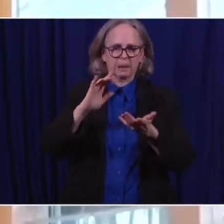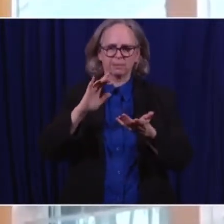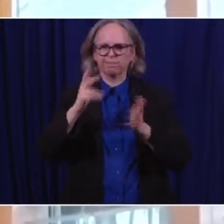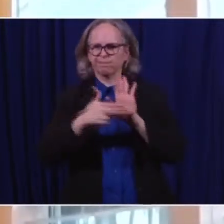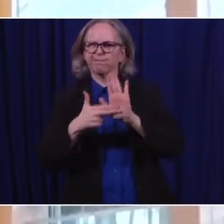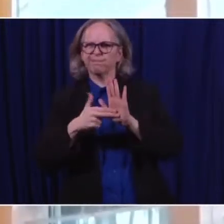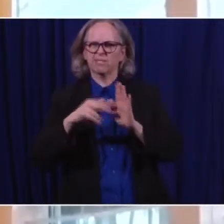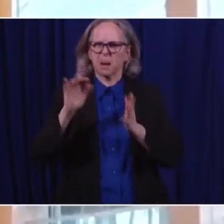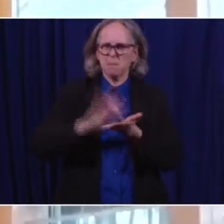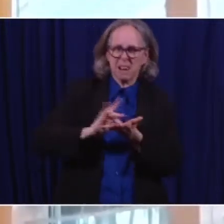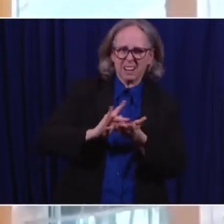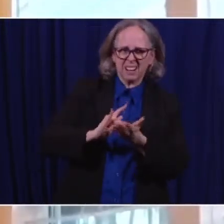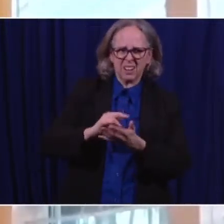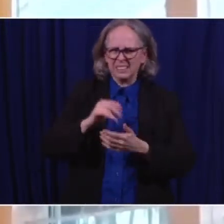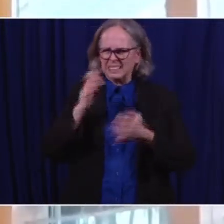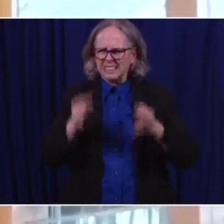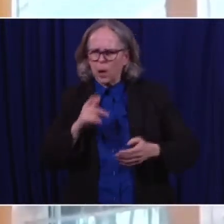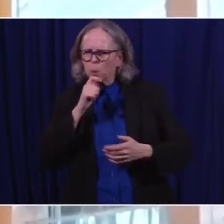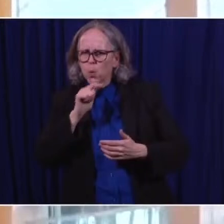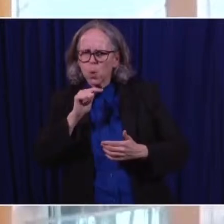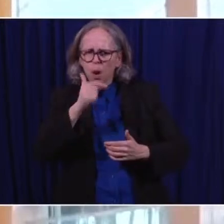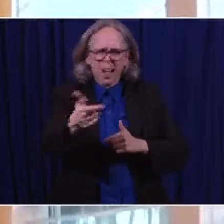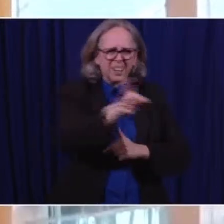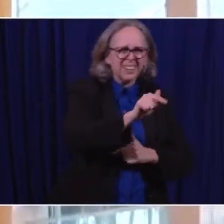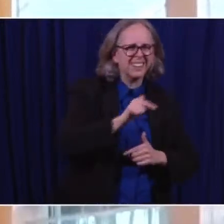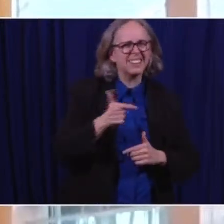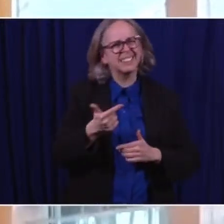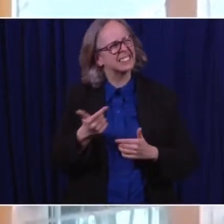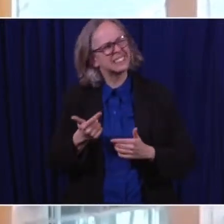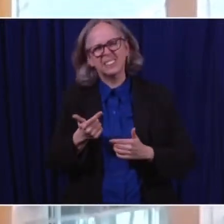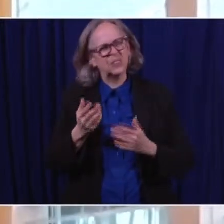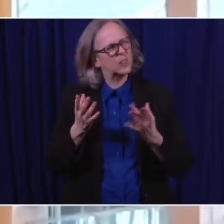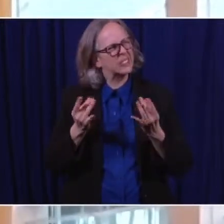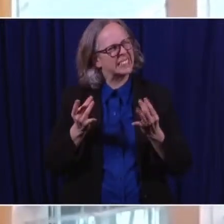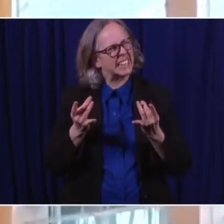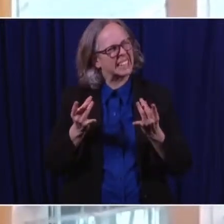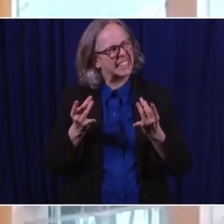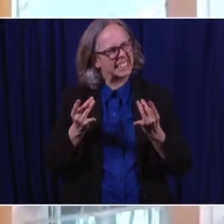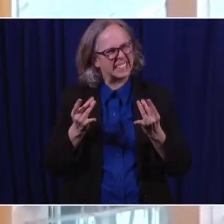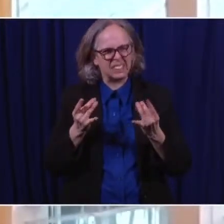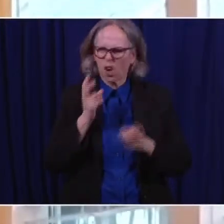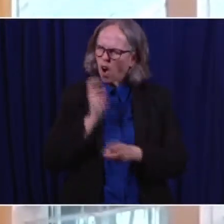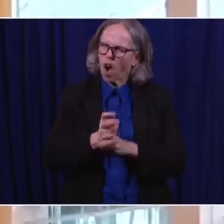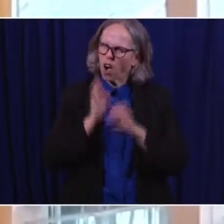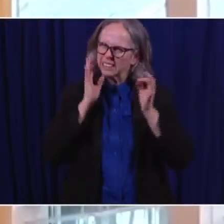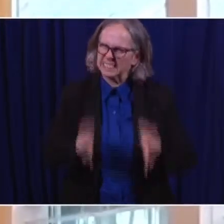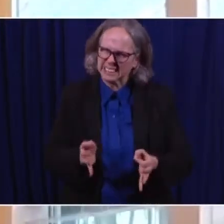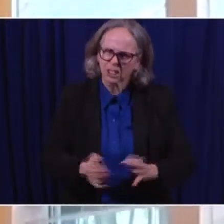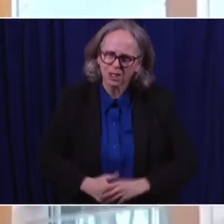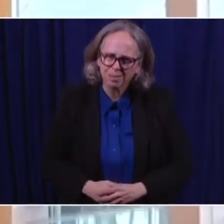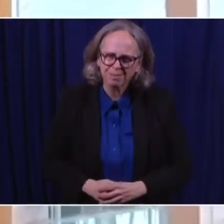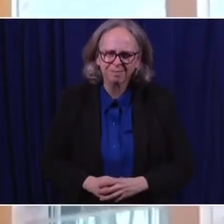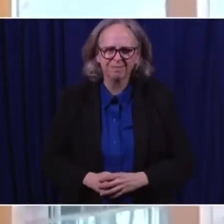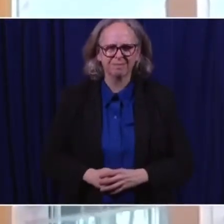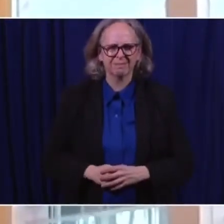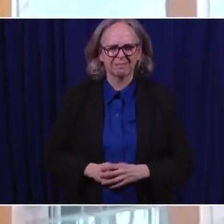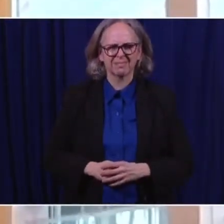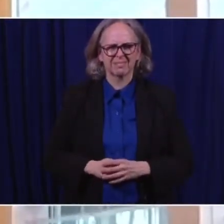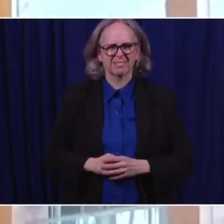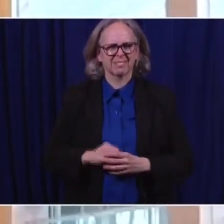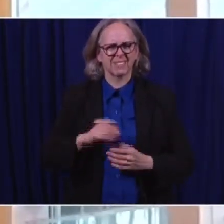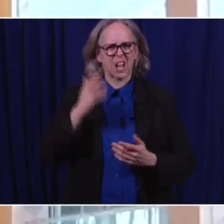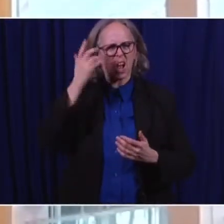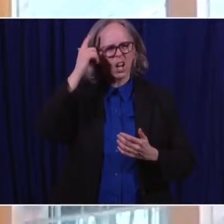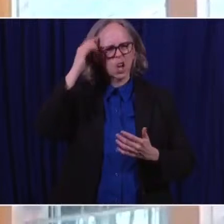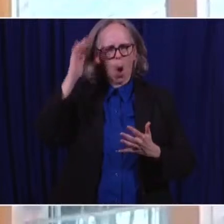getting in line for vaccination, that it is challenging, that there can be subtle differences between